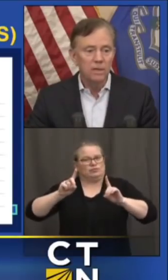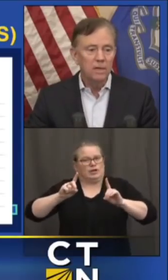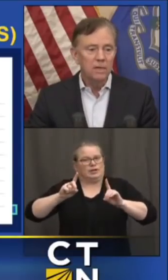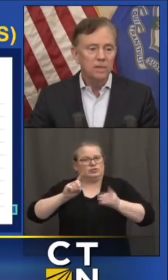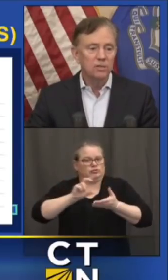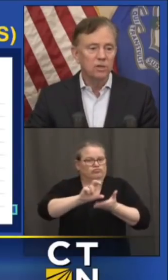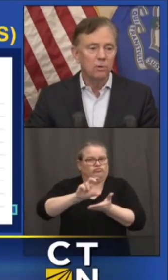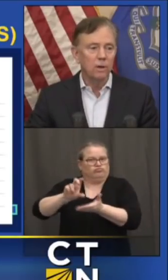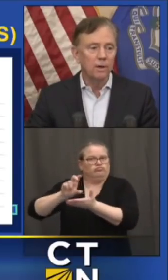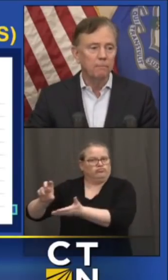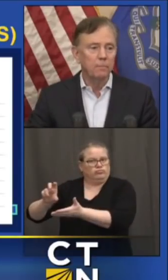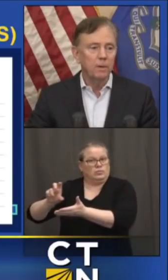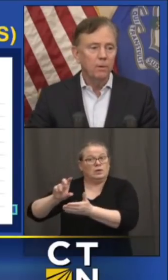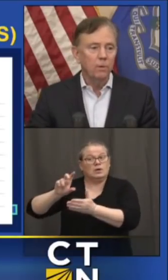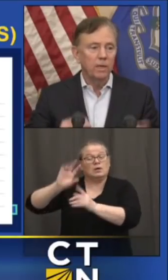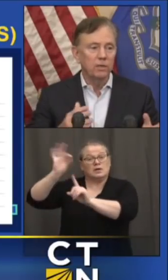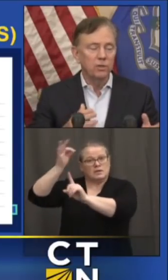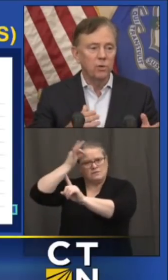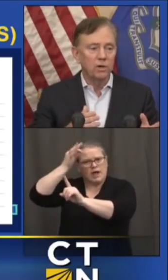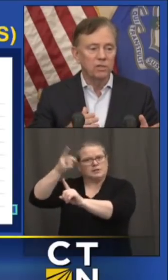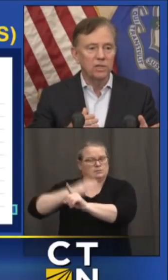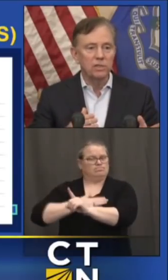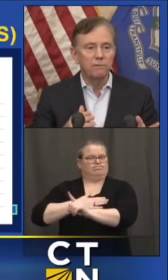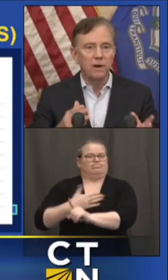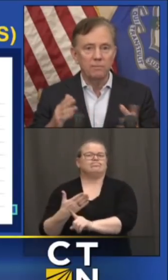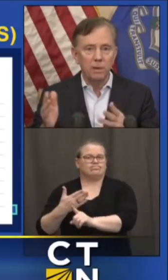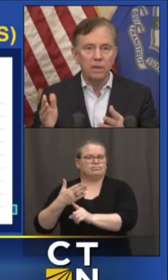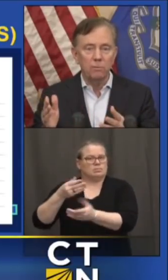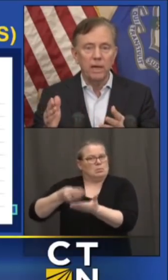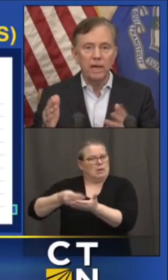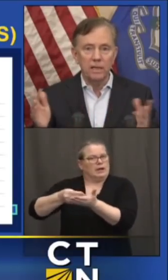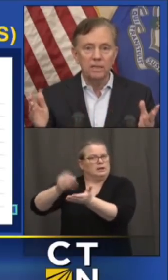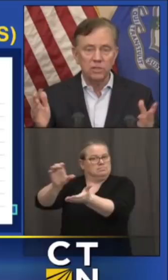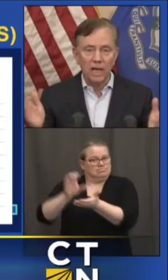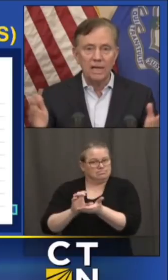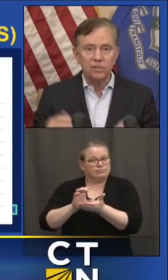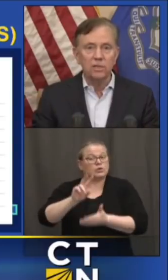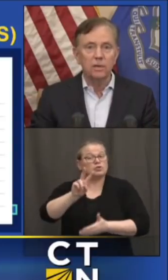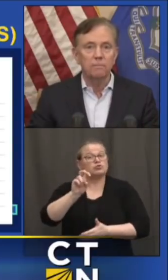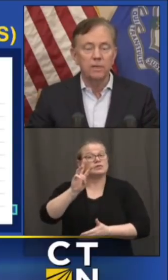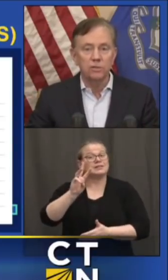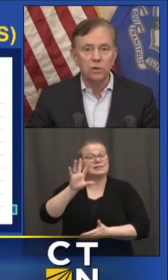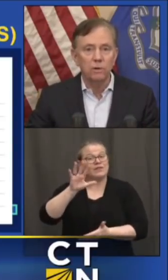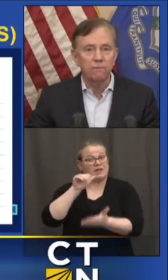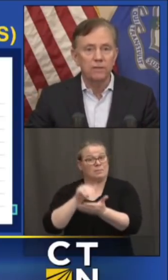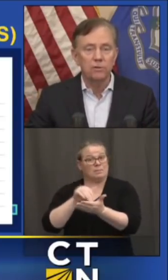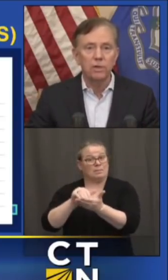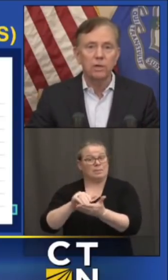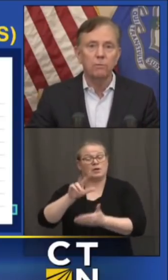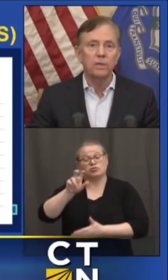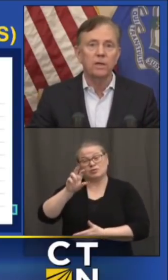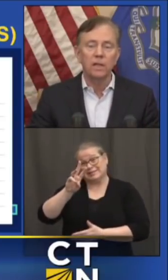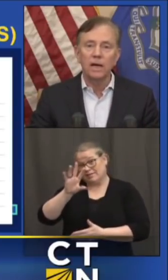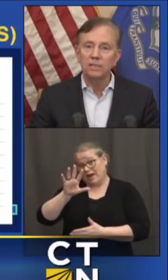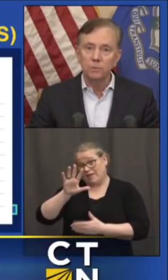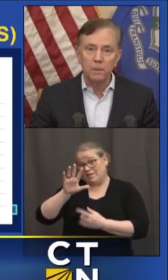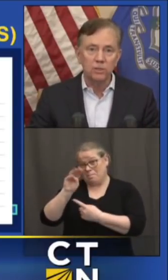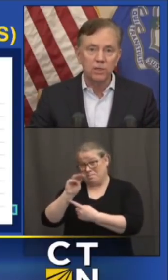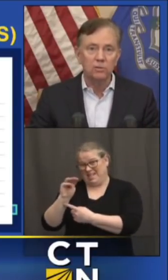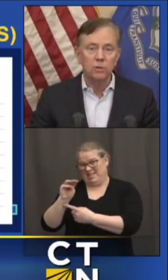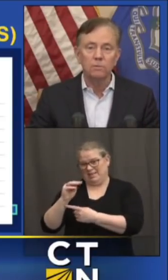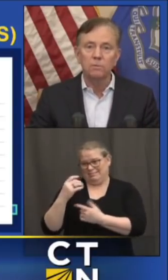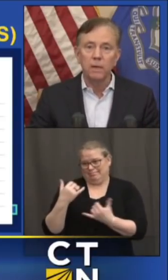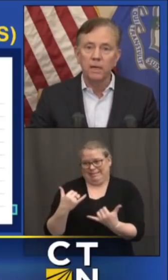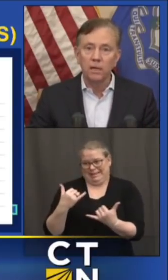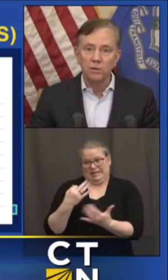front. So in the $265 million we had in this this current fiscal year, we did a lot,